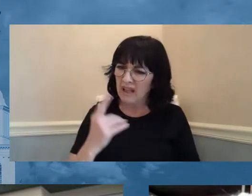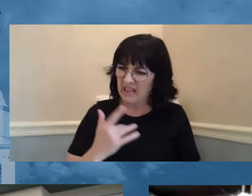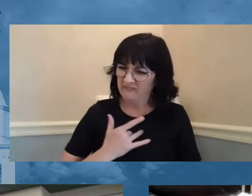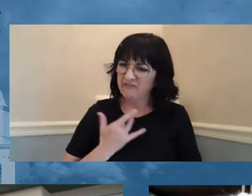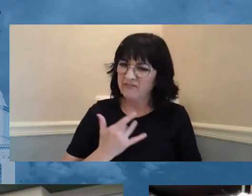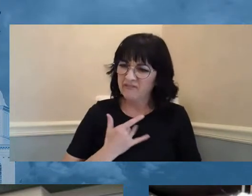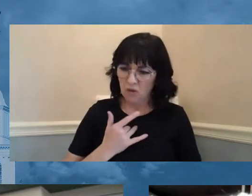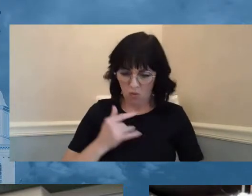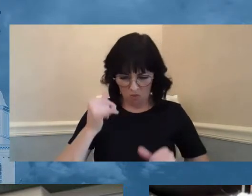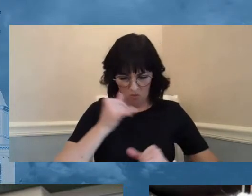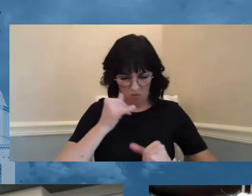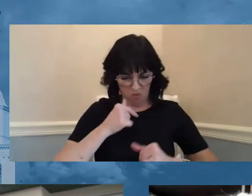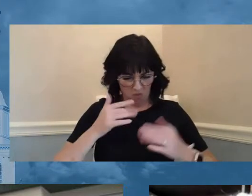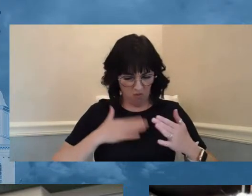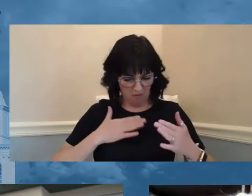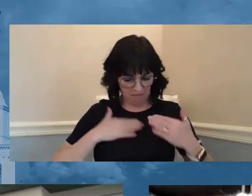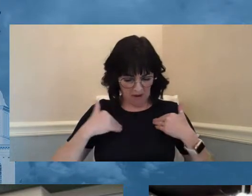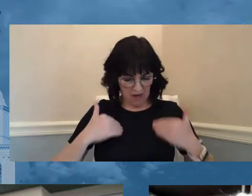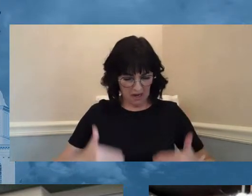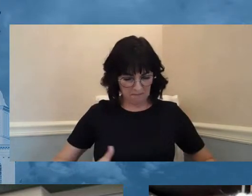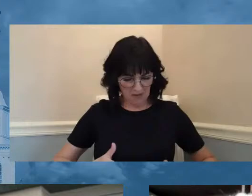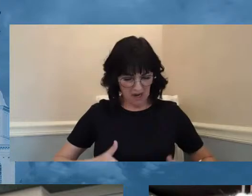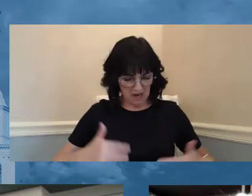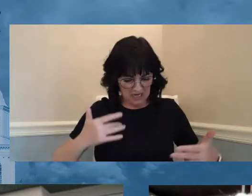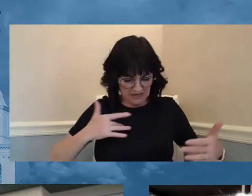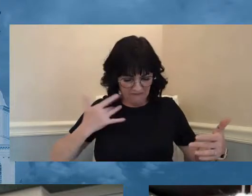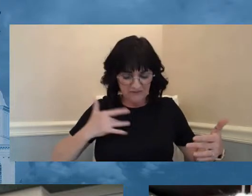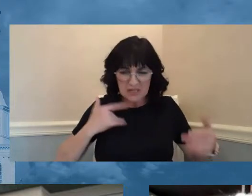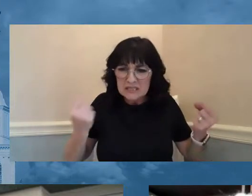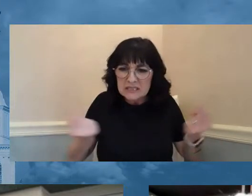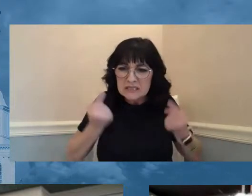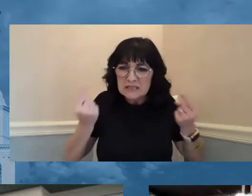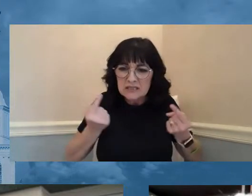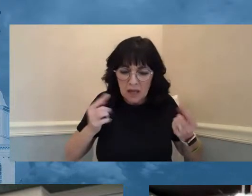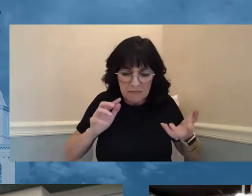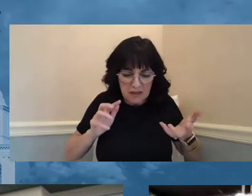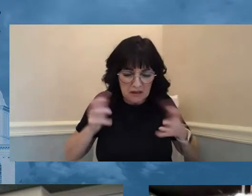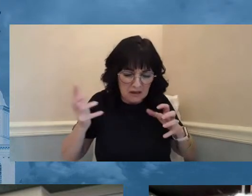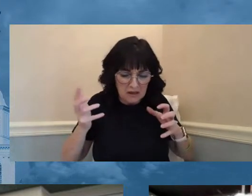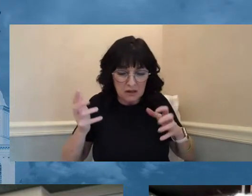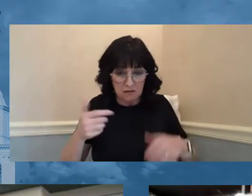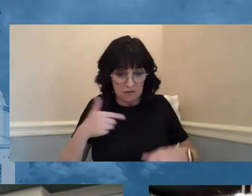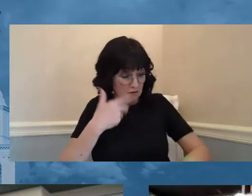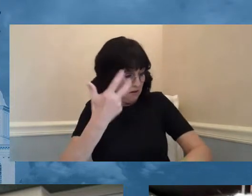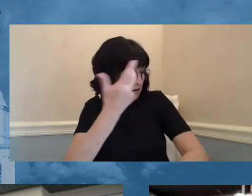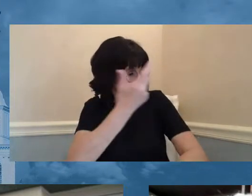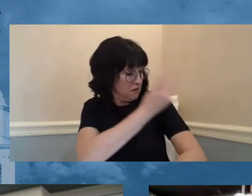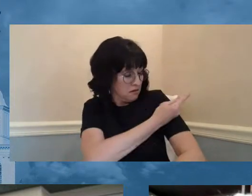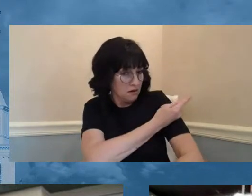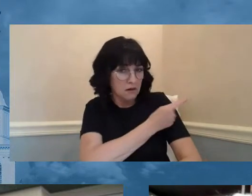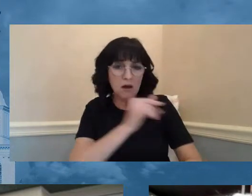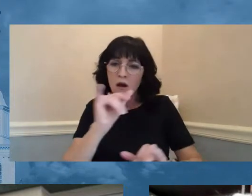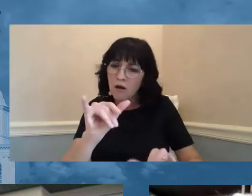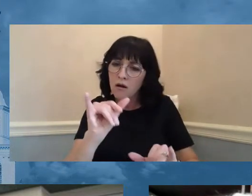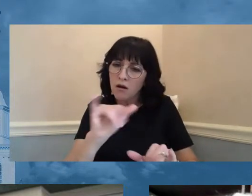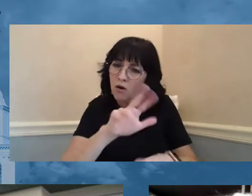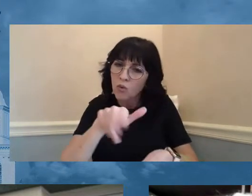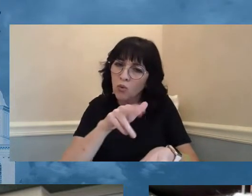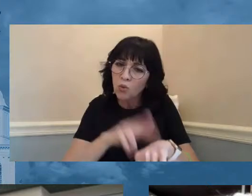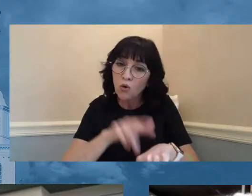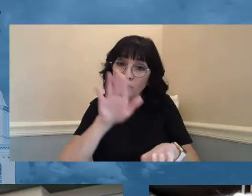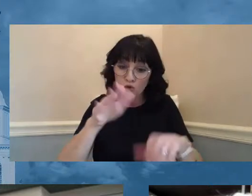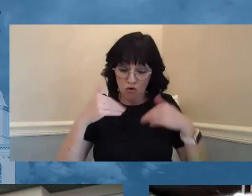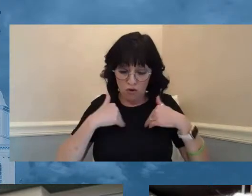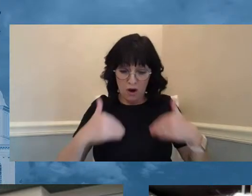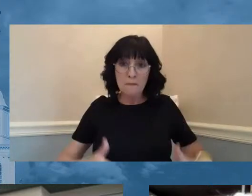body reacting appropriately to the vaccine. Your body is making an immune response. And isn't